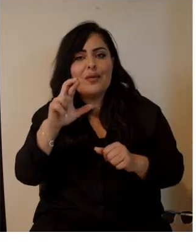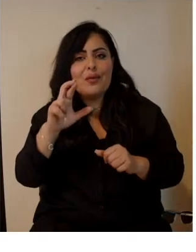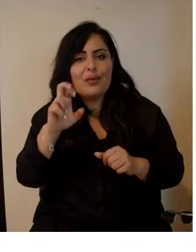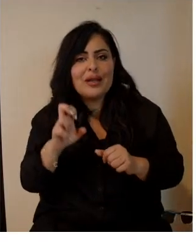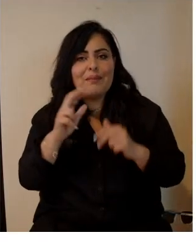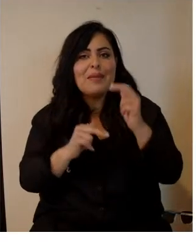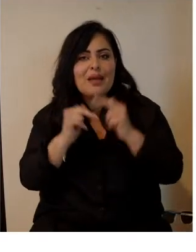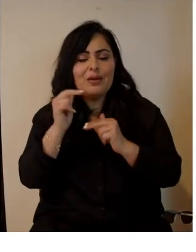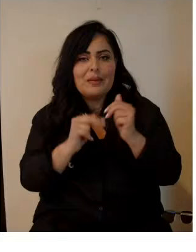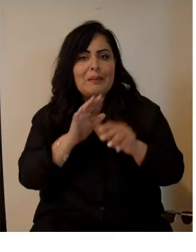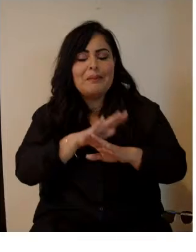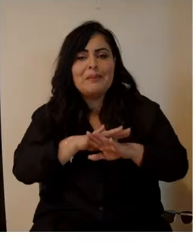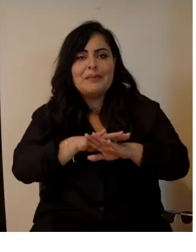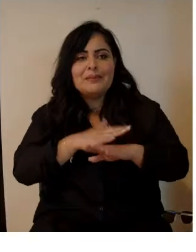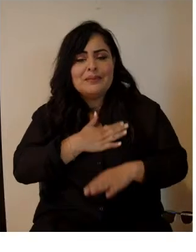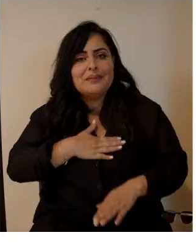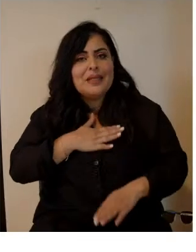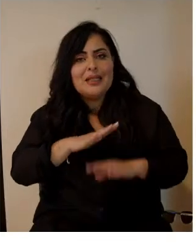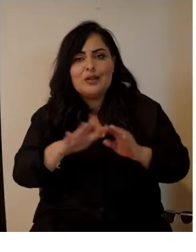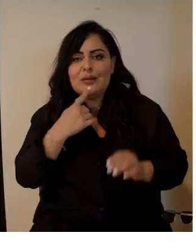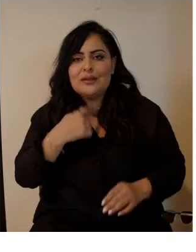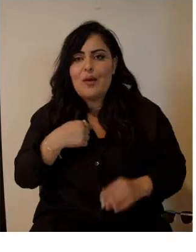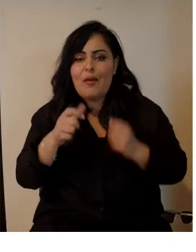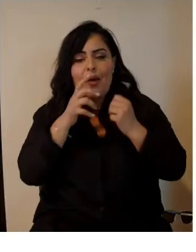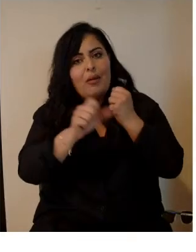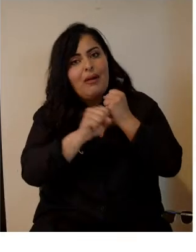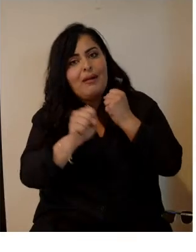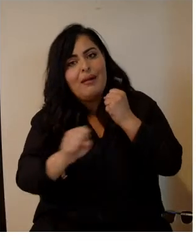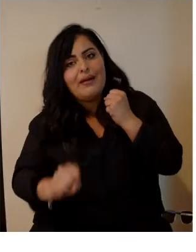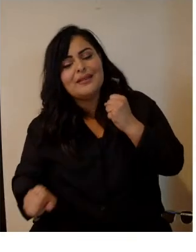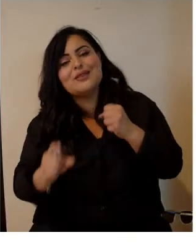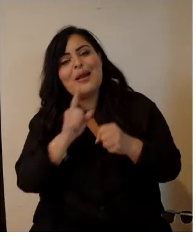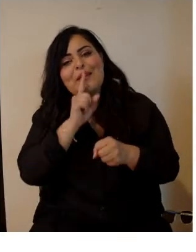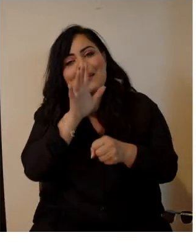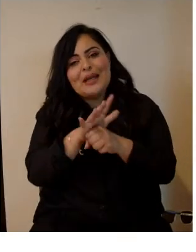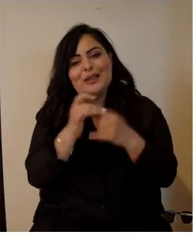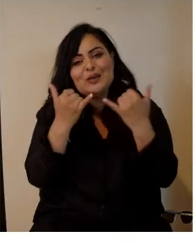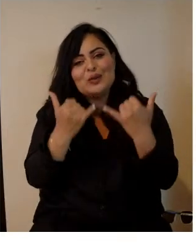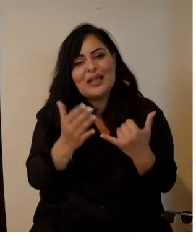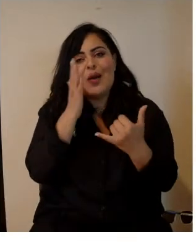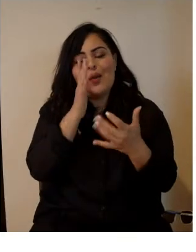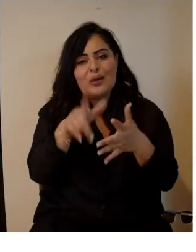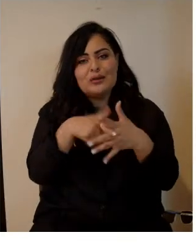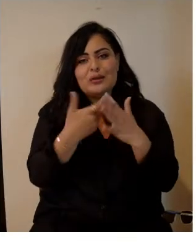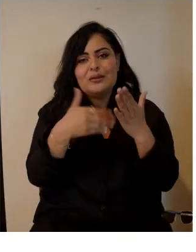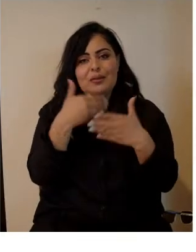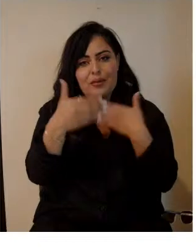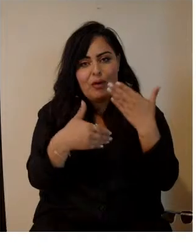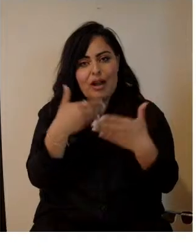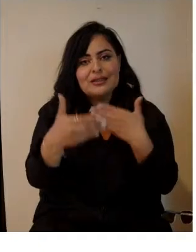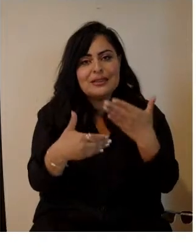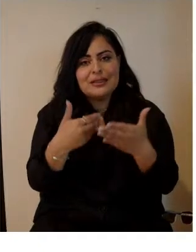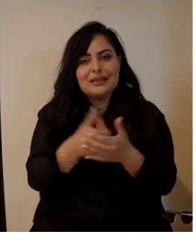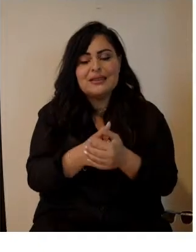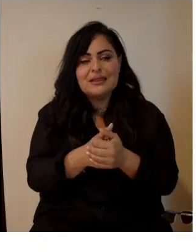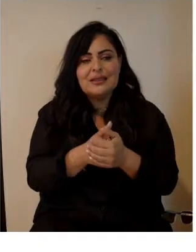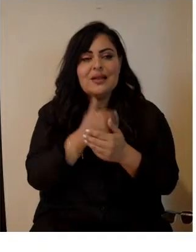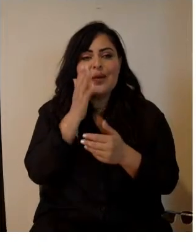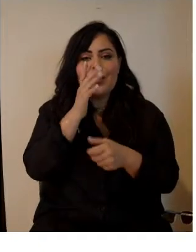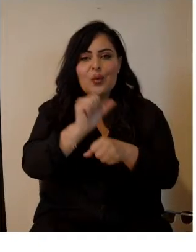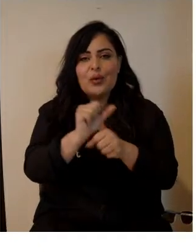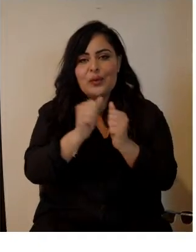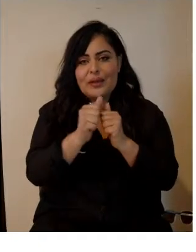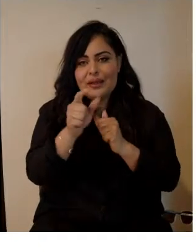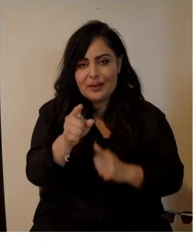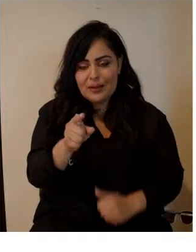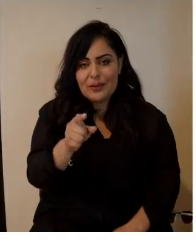tell us it's going to take a long time. So I'm making this commitment to you today. We're beginning that process. We are going to work with